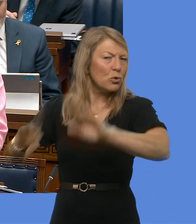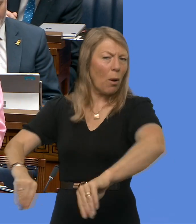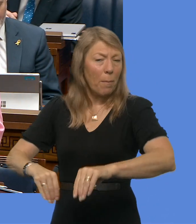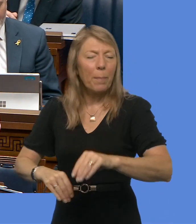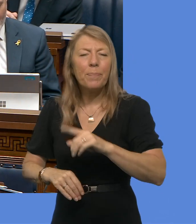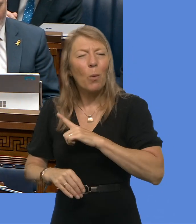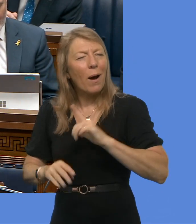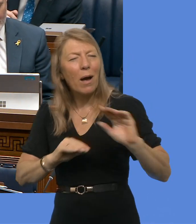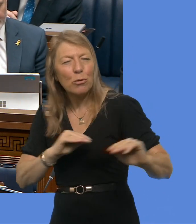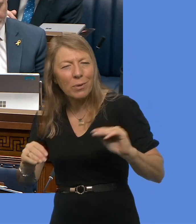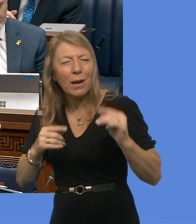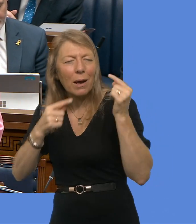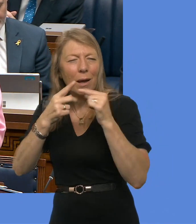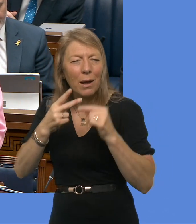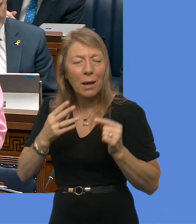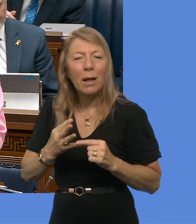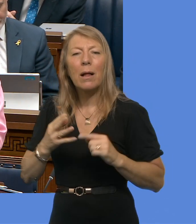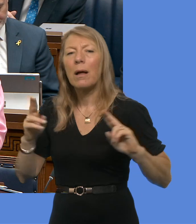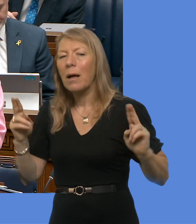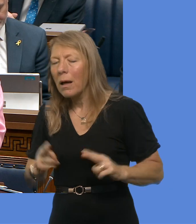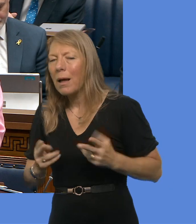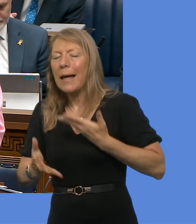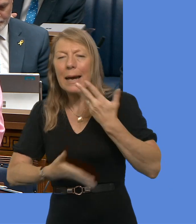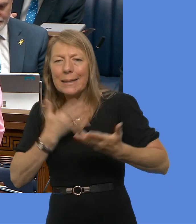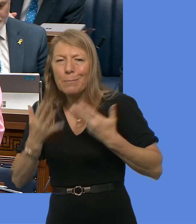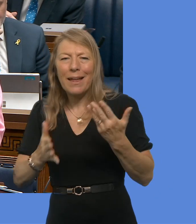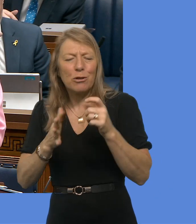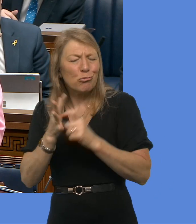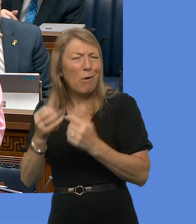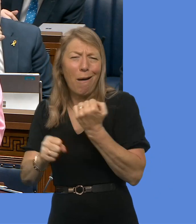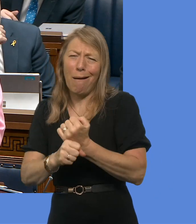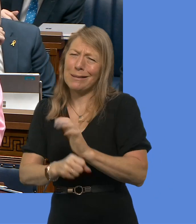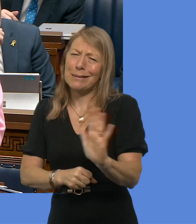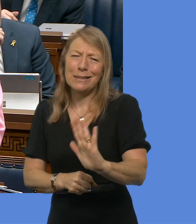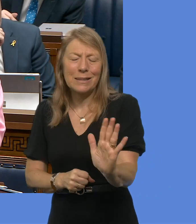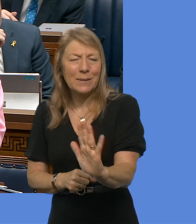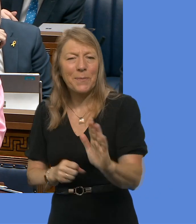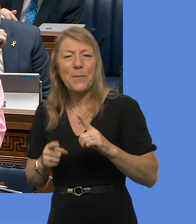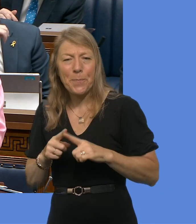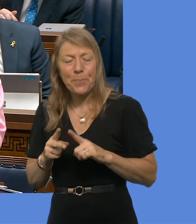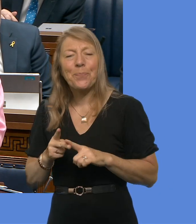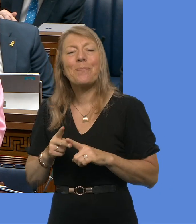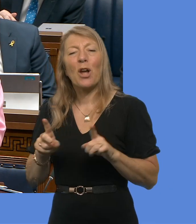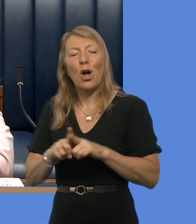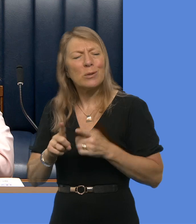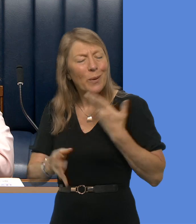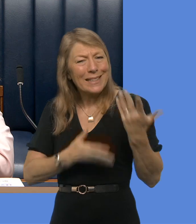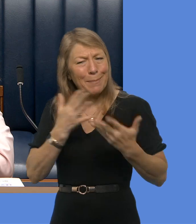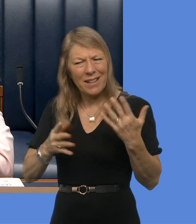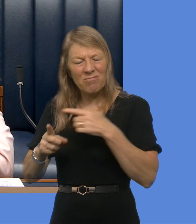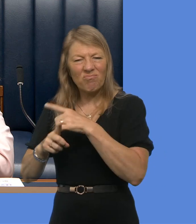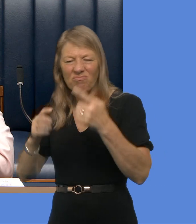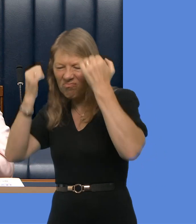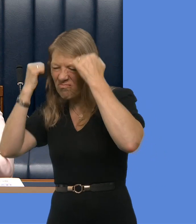addiction and poor mental health, community safety and policing, and the negative impact of paramilitarism on the physical landscape. Paramilitarism